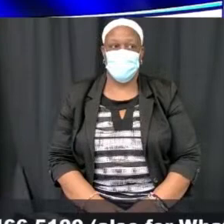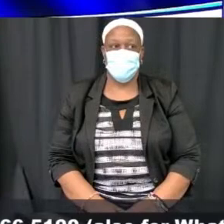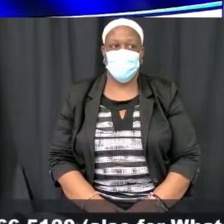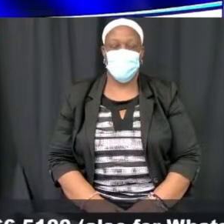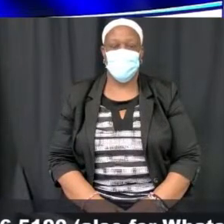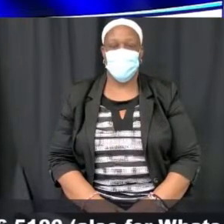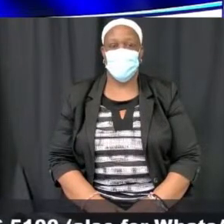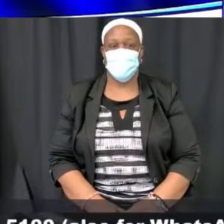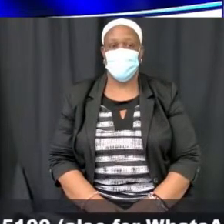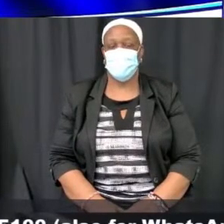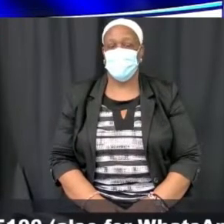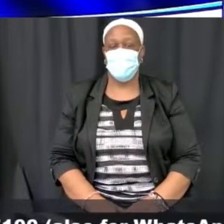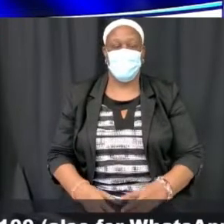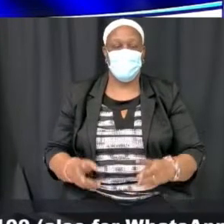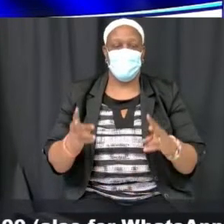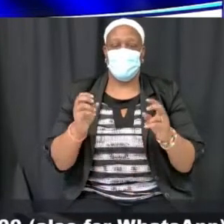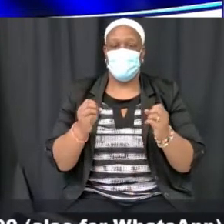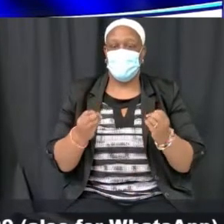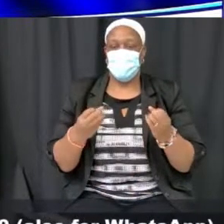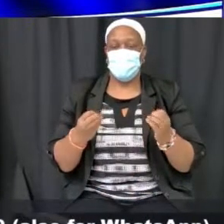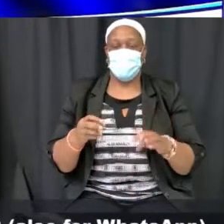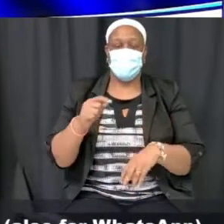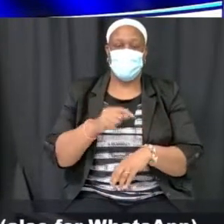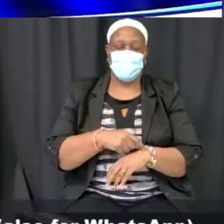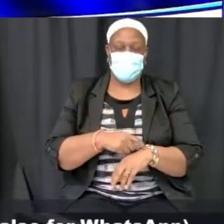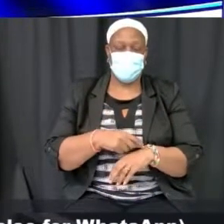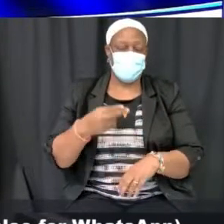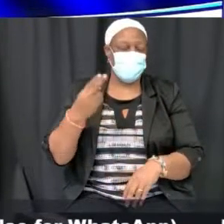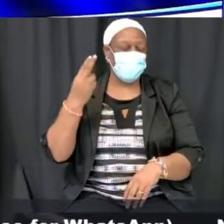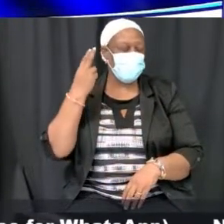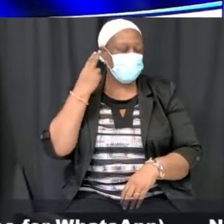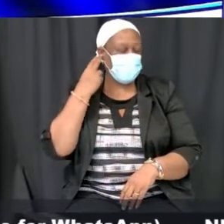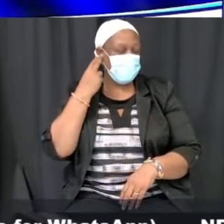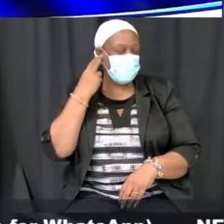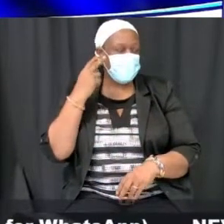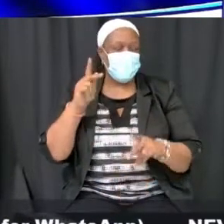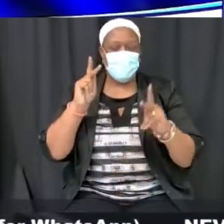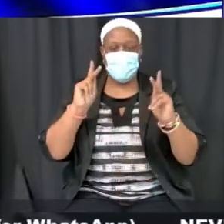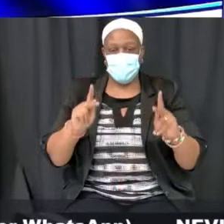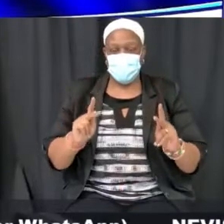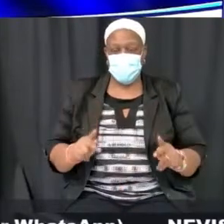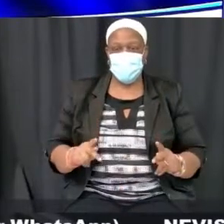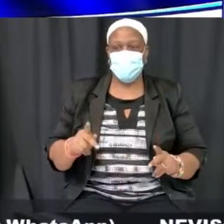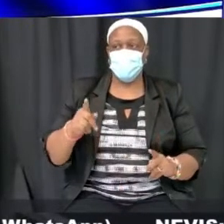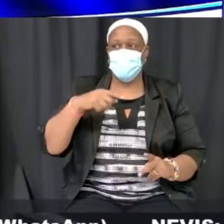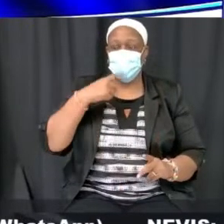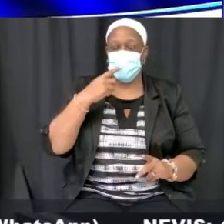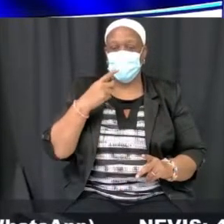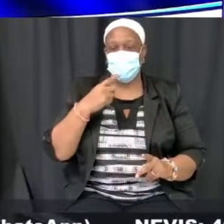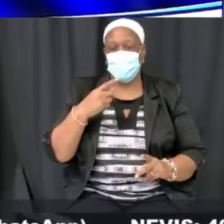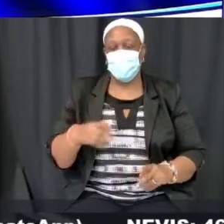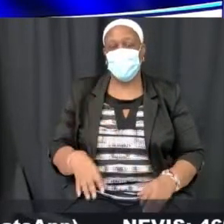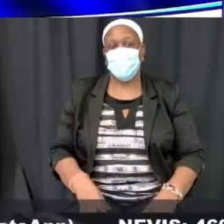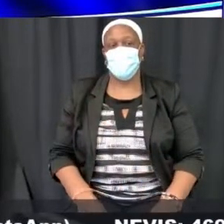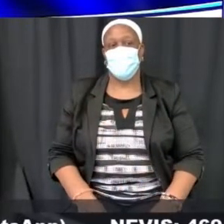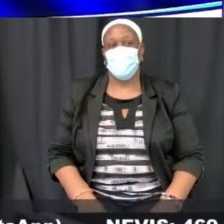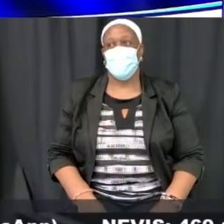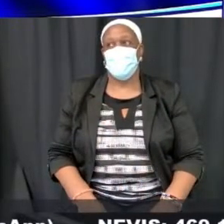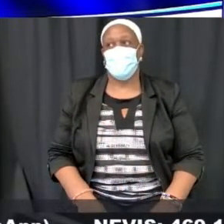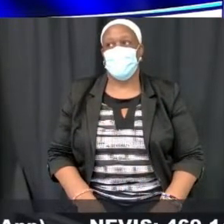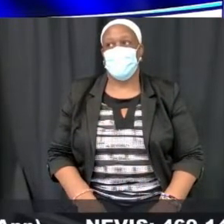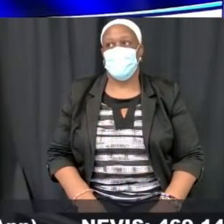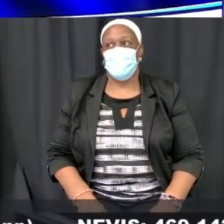Ever so often, we hear persons repeating a most common and